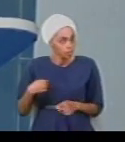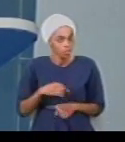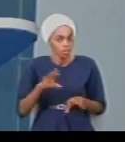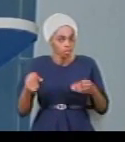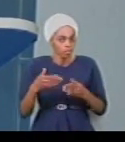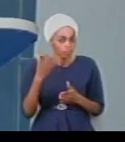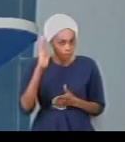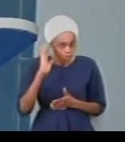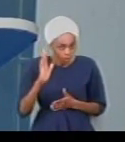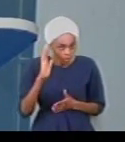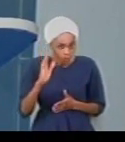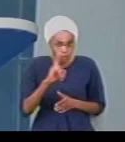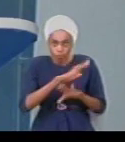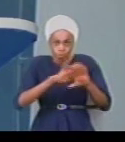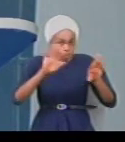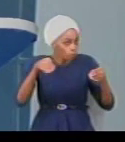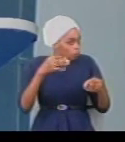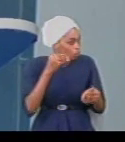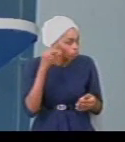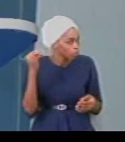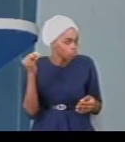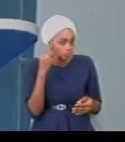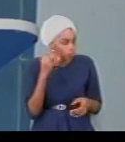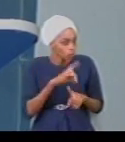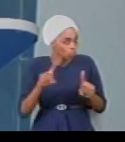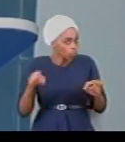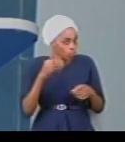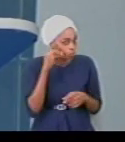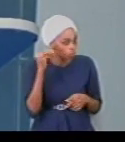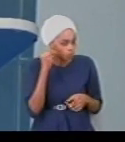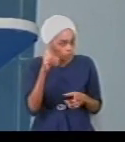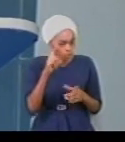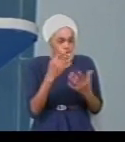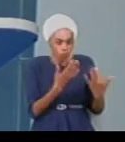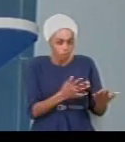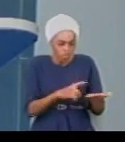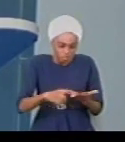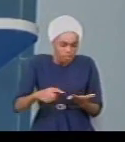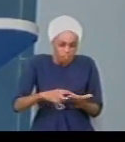tonight. They must melt under the name of Jesus.